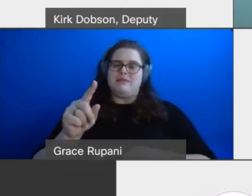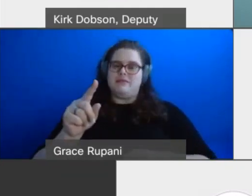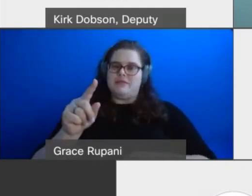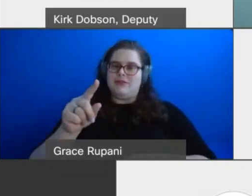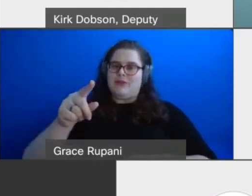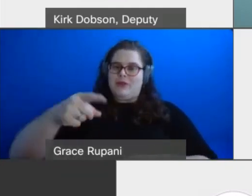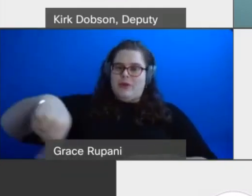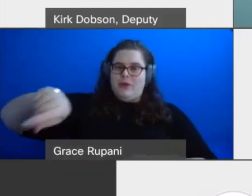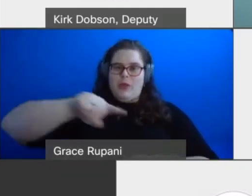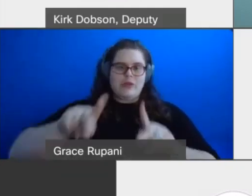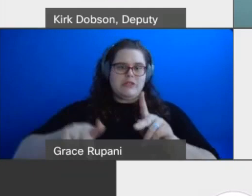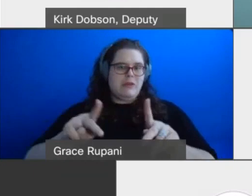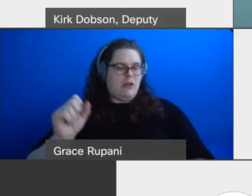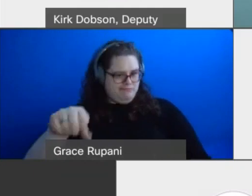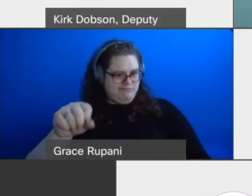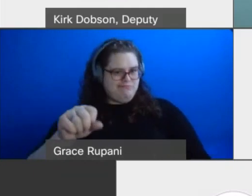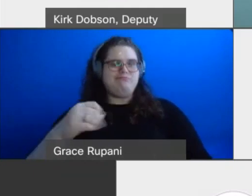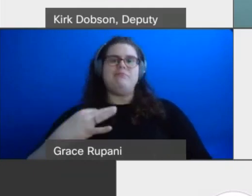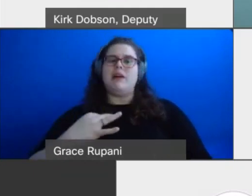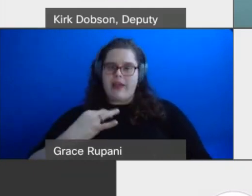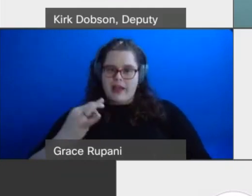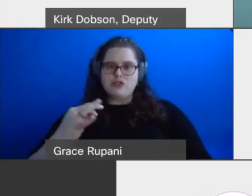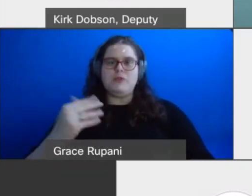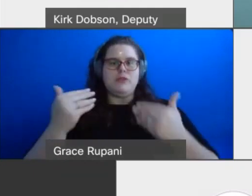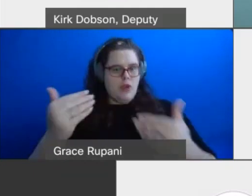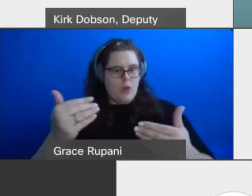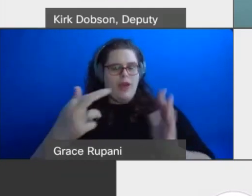able to register for the vaccine